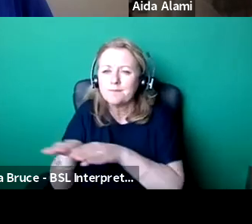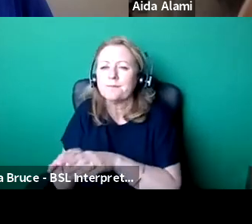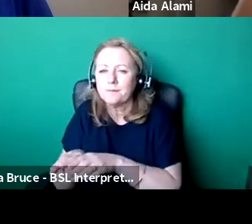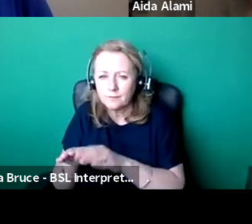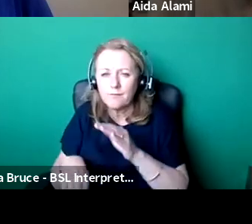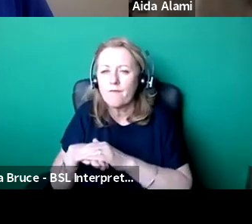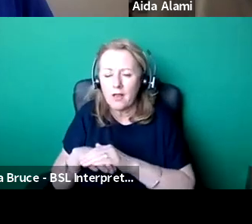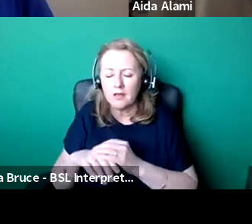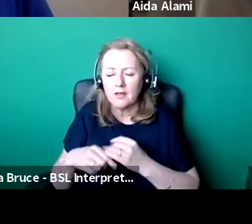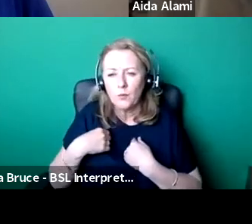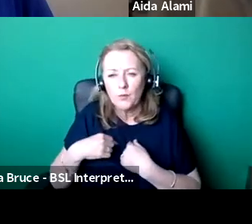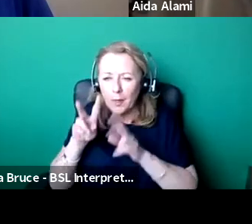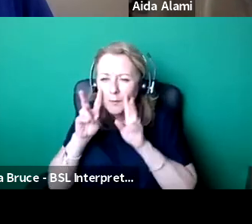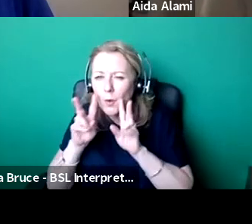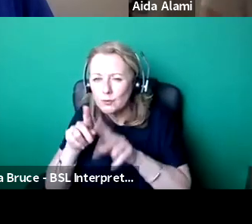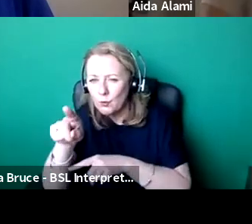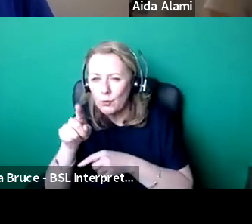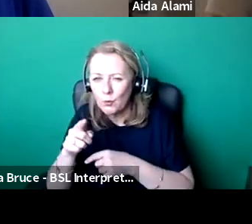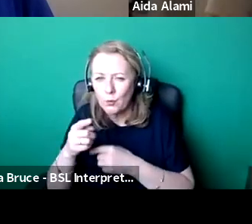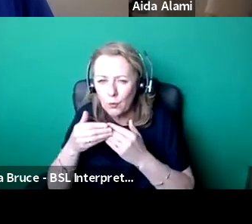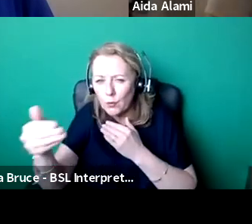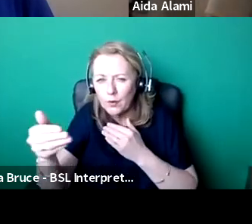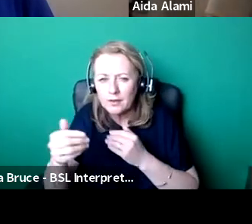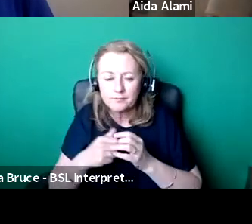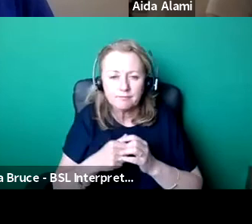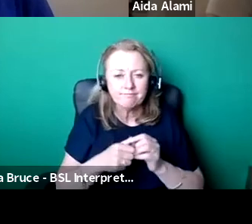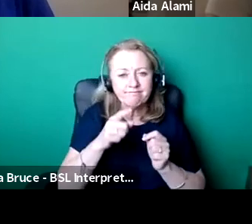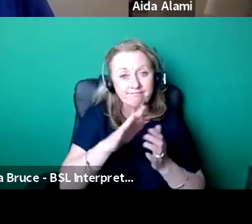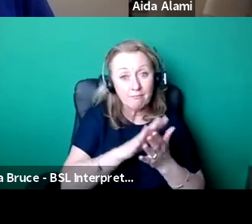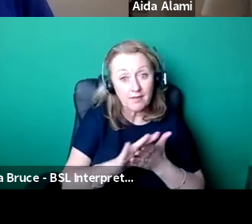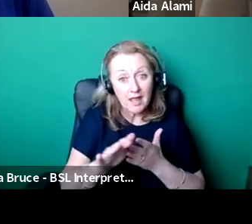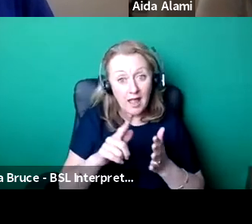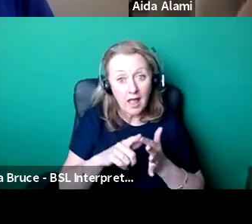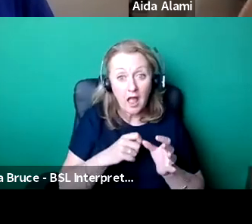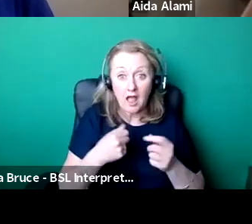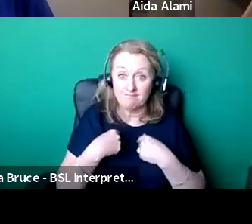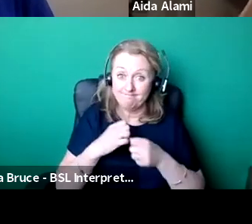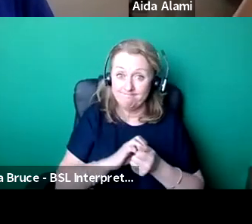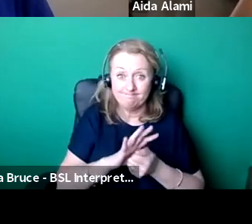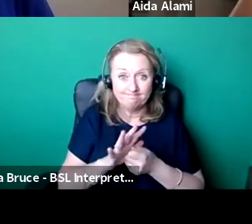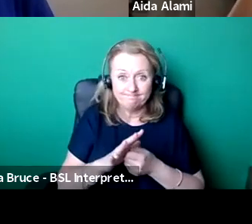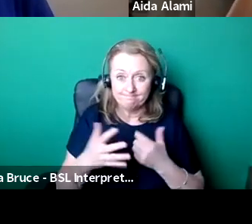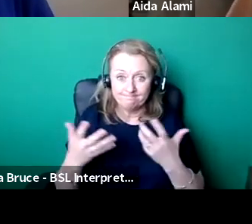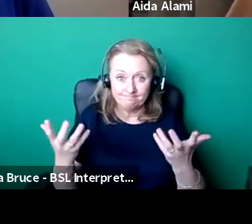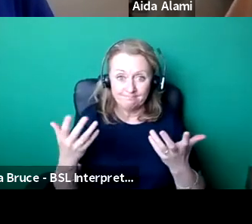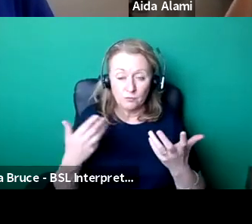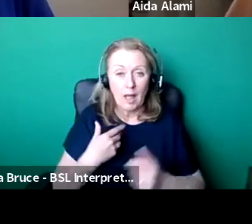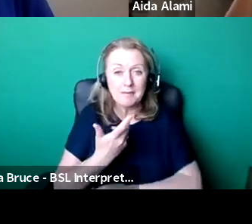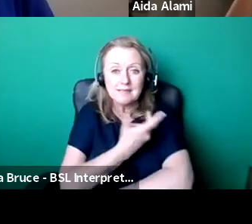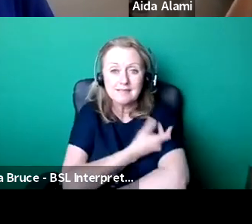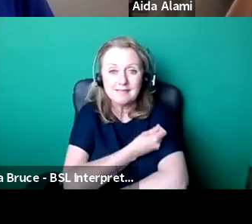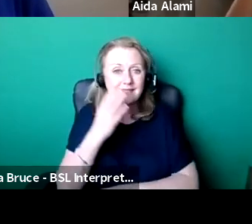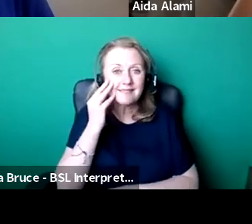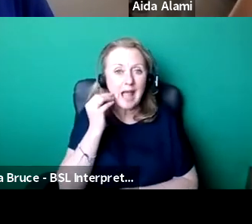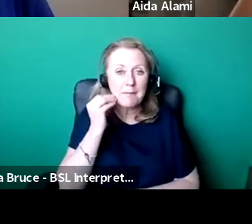you closely. Heba, what are you working on right now? Well, thanks to Corona, I'm a diabetic, so my immune system